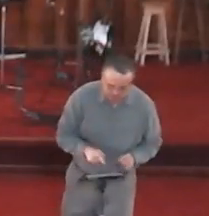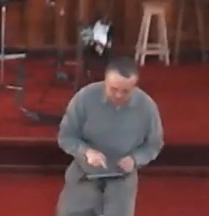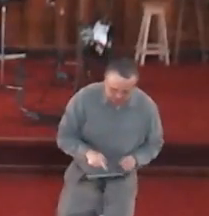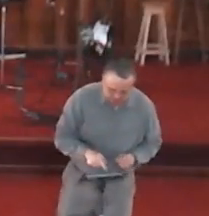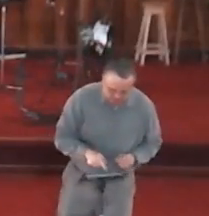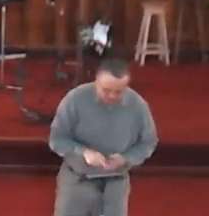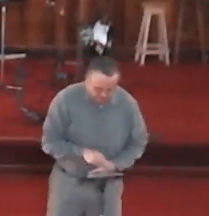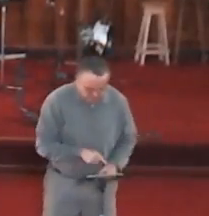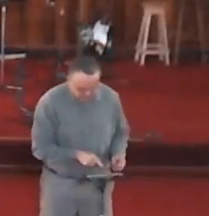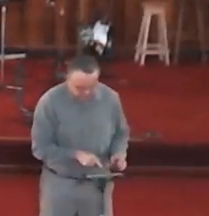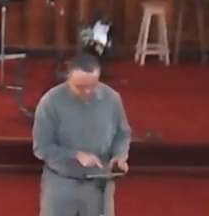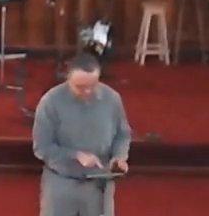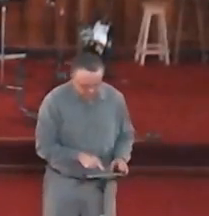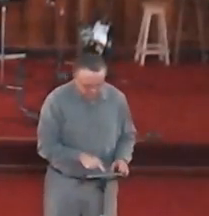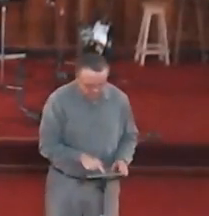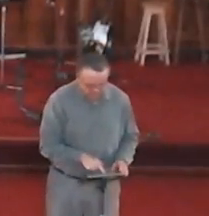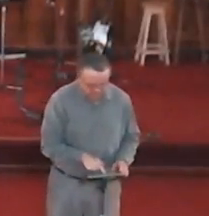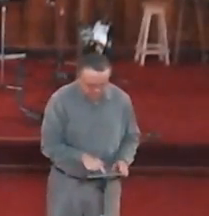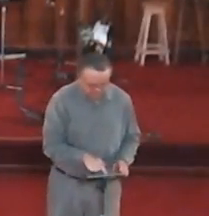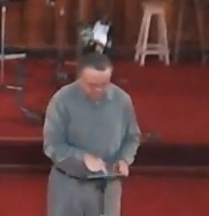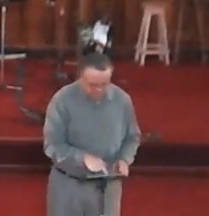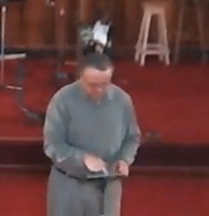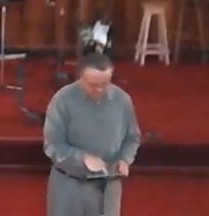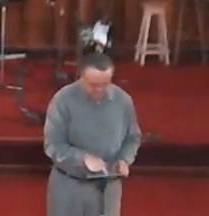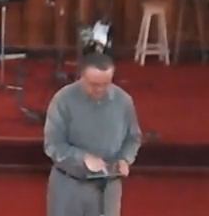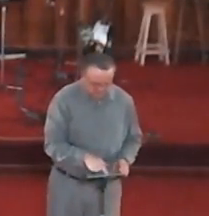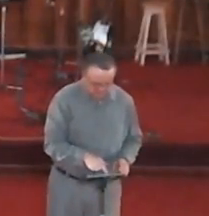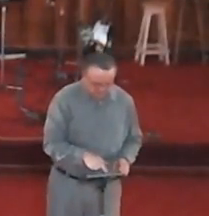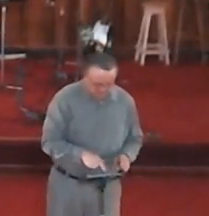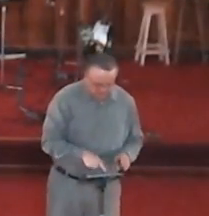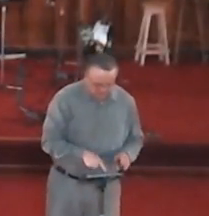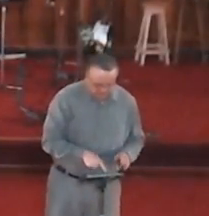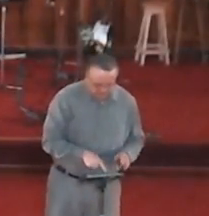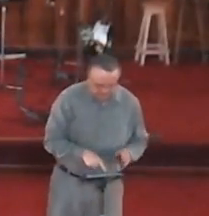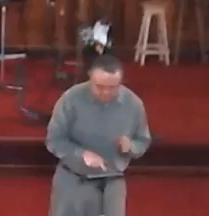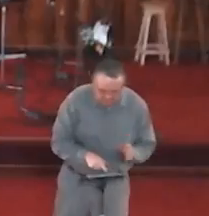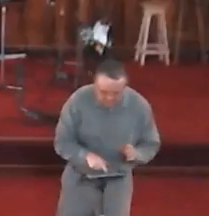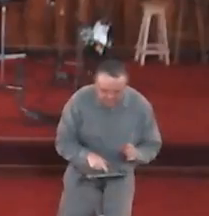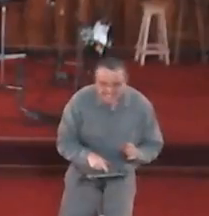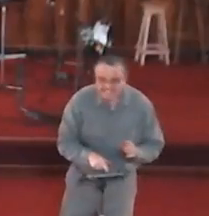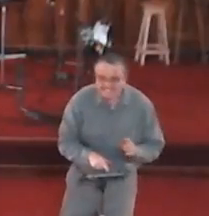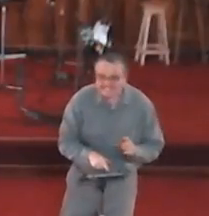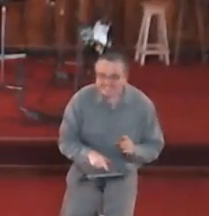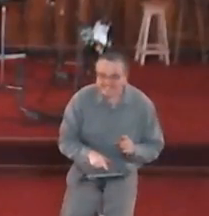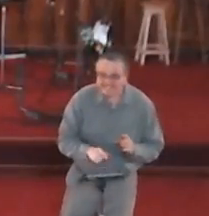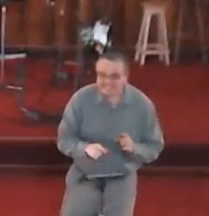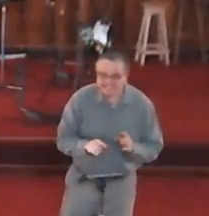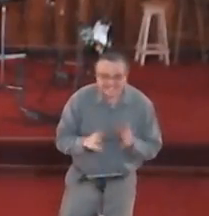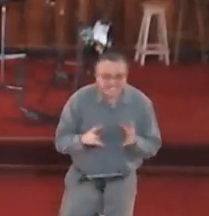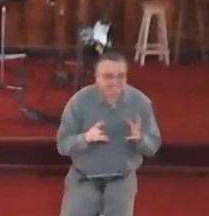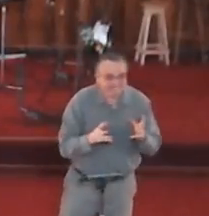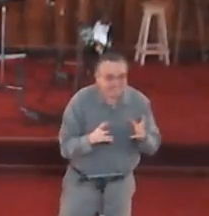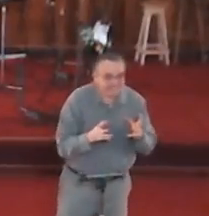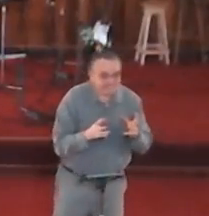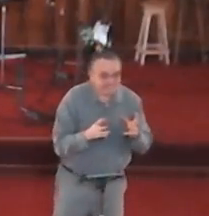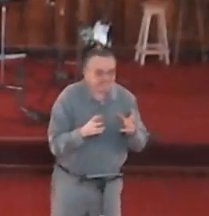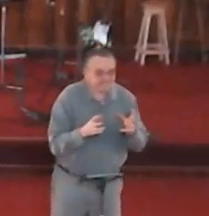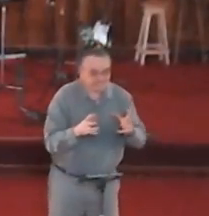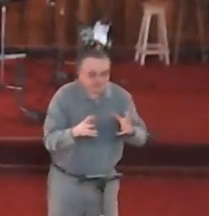with his inspired tongue went and talked to this man who had been an enemy of God. Y después tiene que